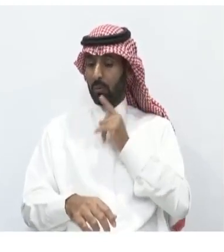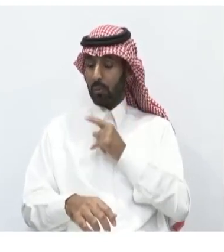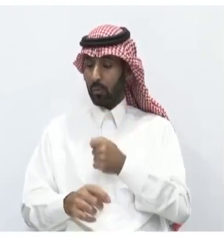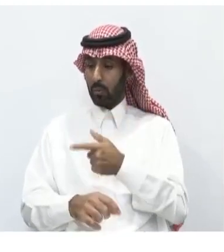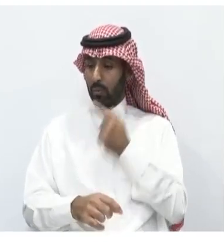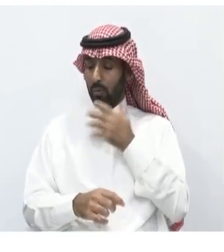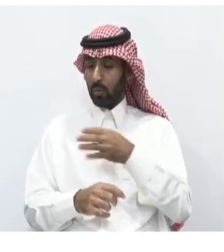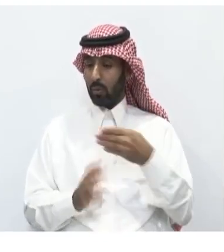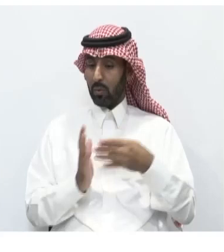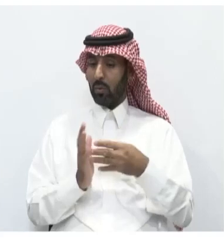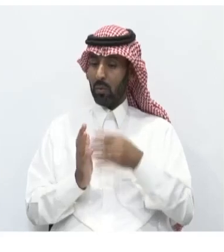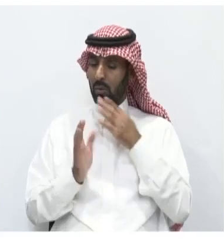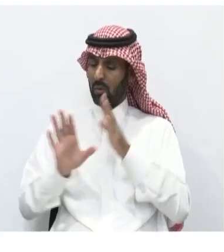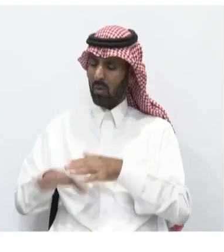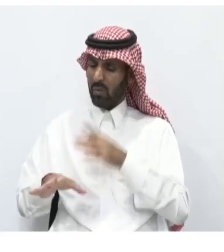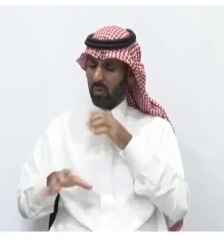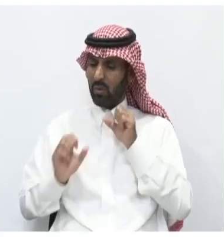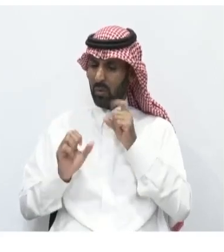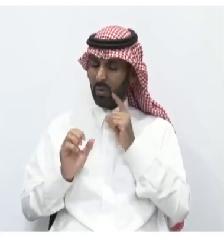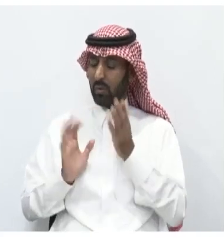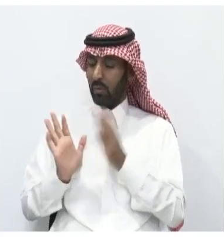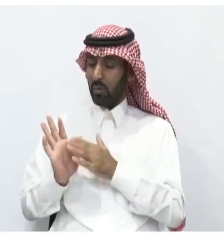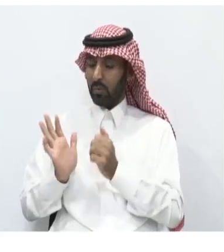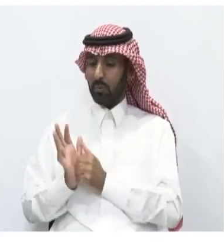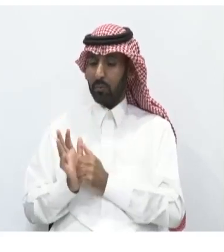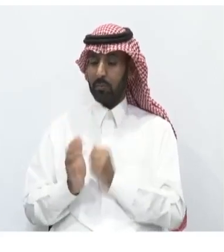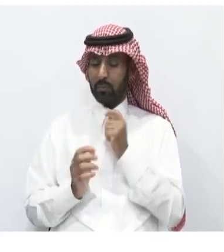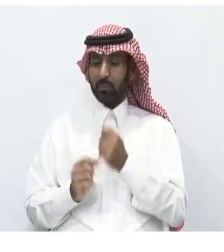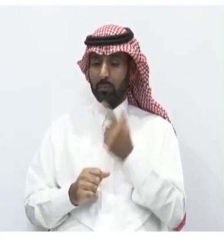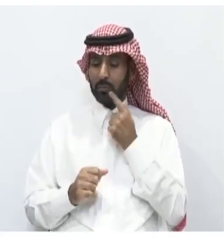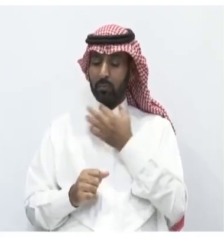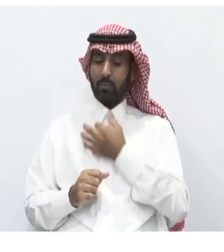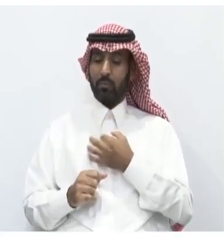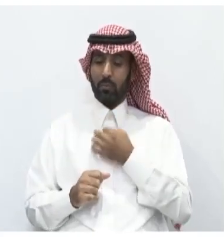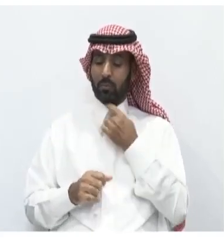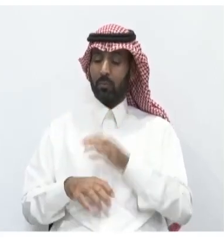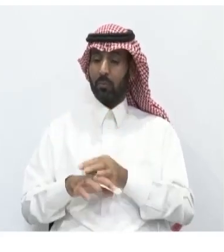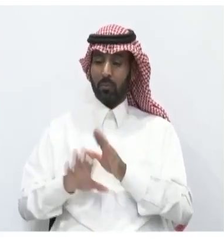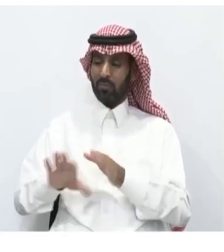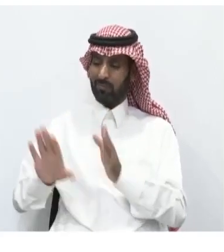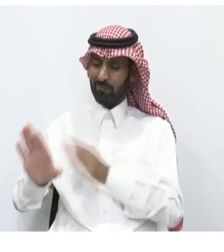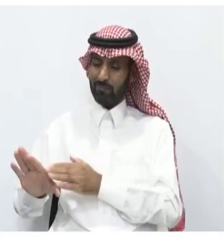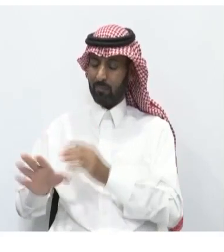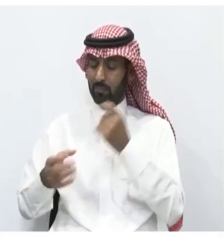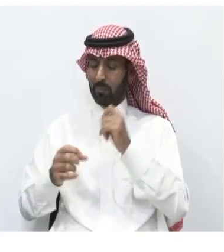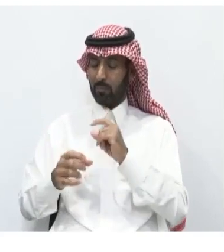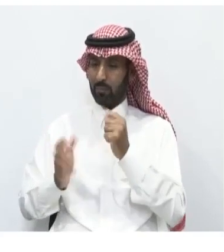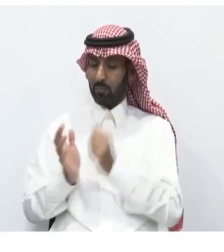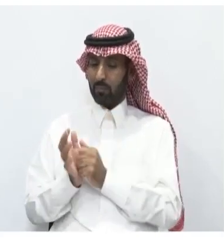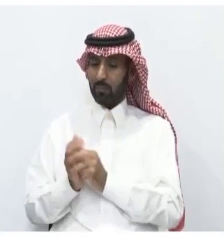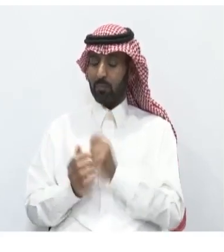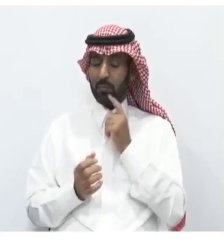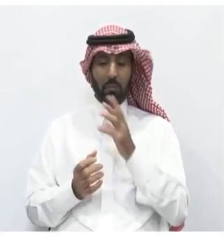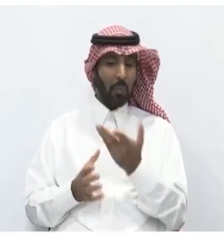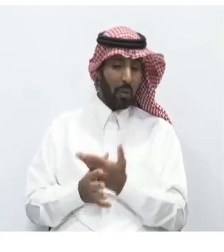graduation? Leave it home. The same thing goes for all expensive jewelry and equipment. Unfortunately, things have